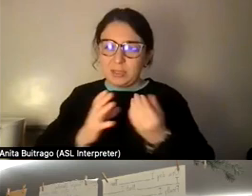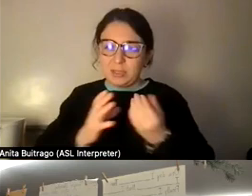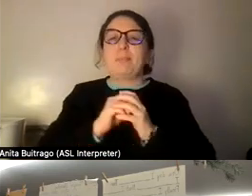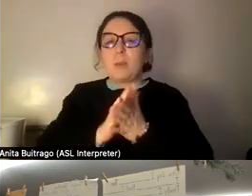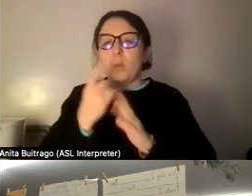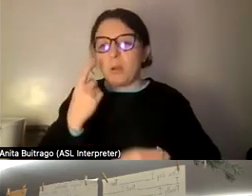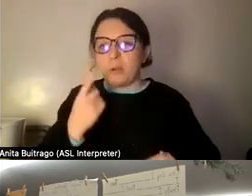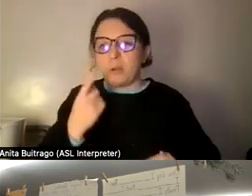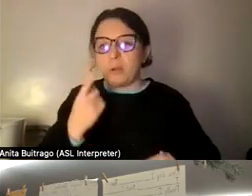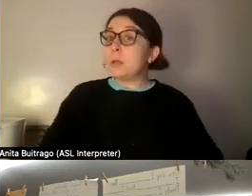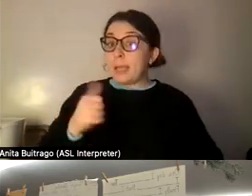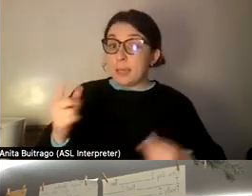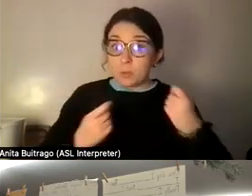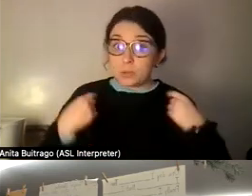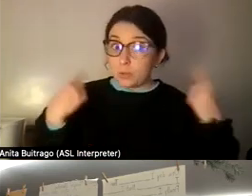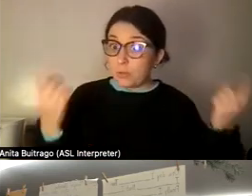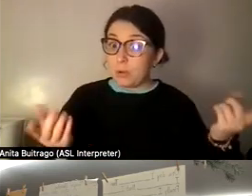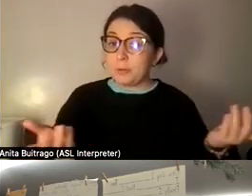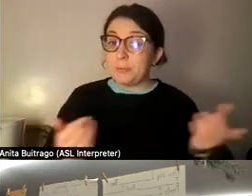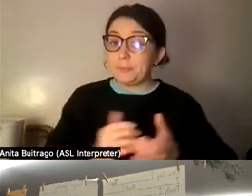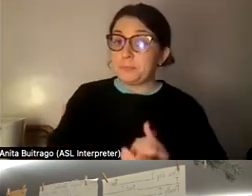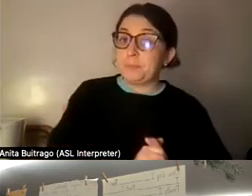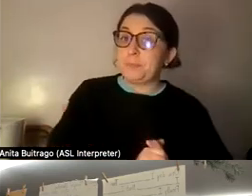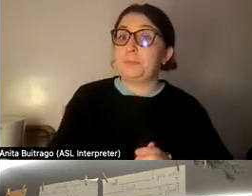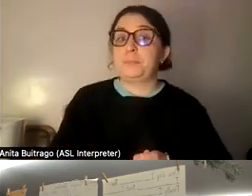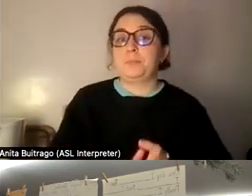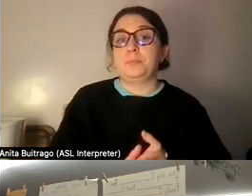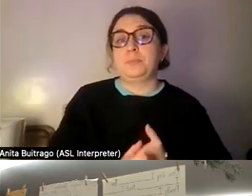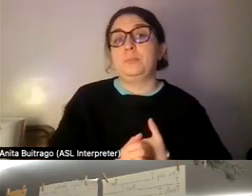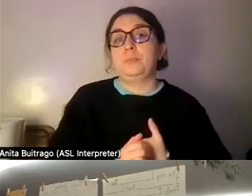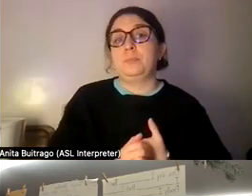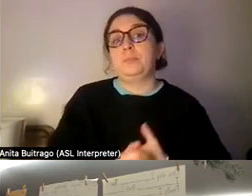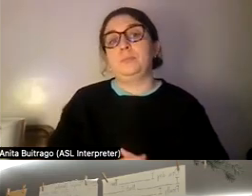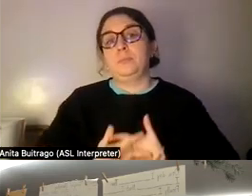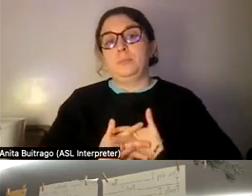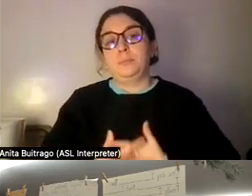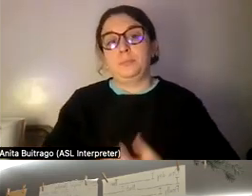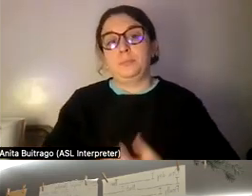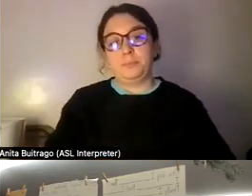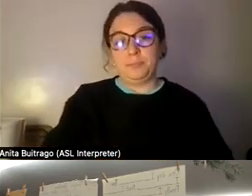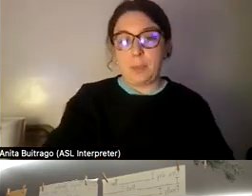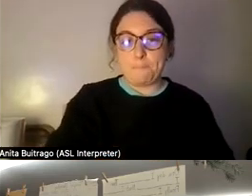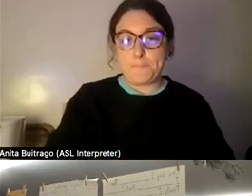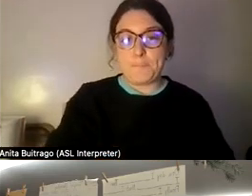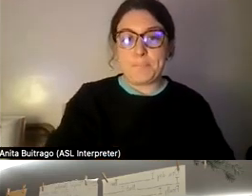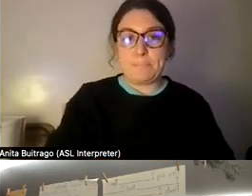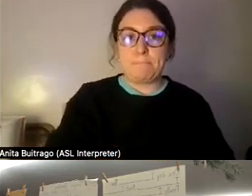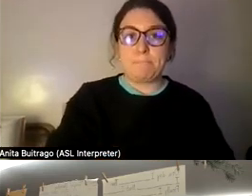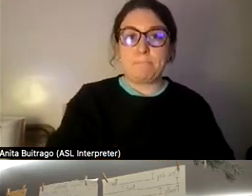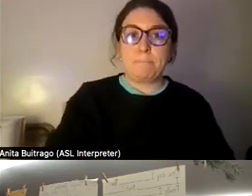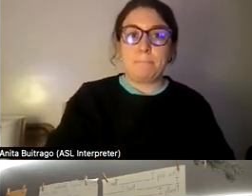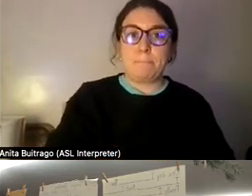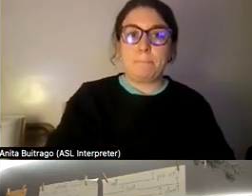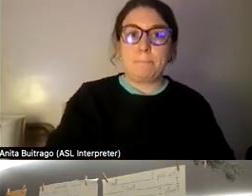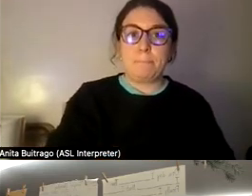questions so far before we get to another topic? So phonological awareness,